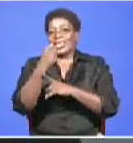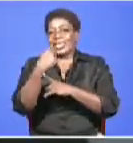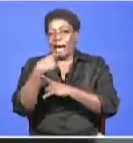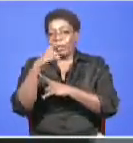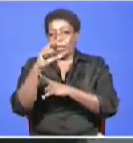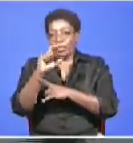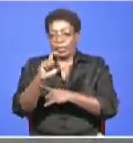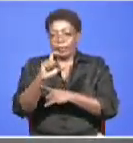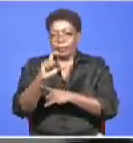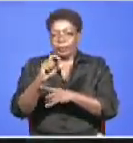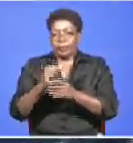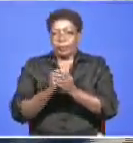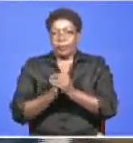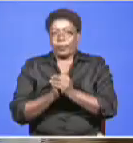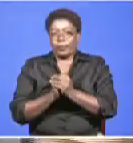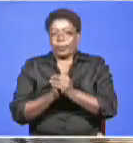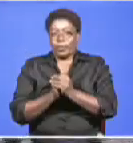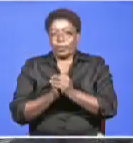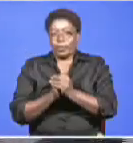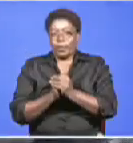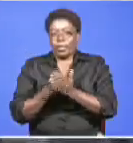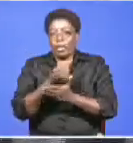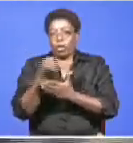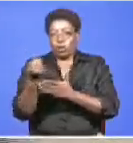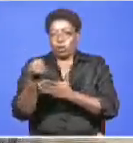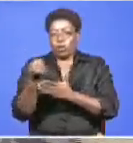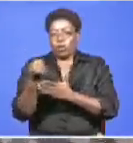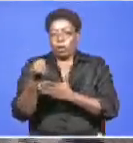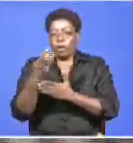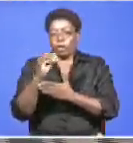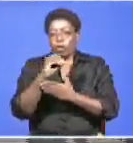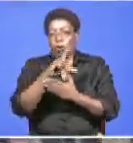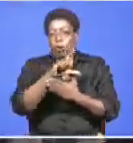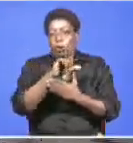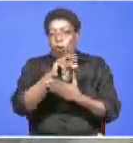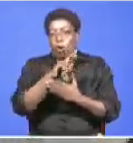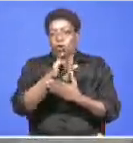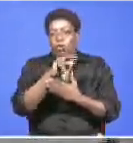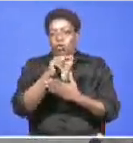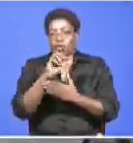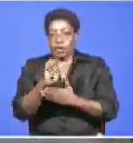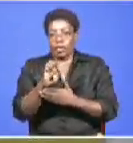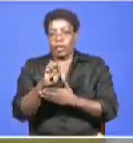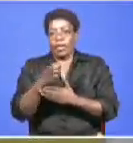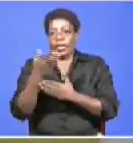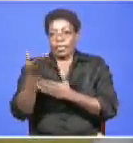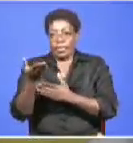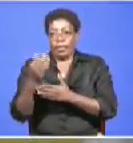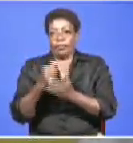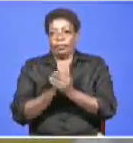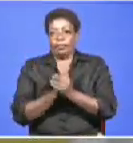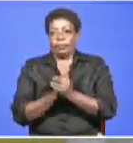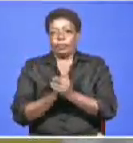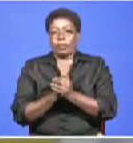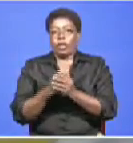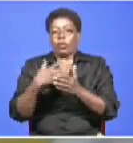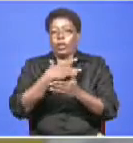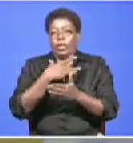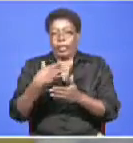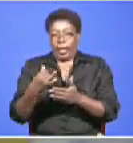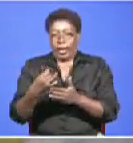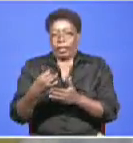contamination. Antibacterial solutions and chlorine now accessible to farmers for their produce. We would like for everyone